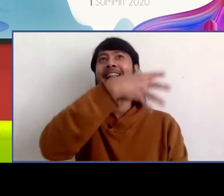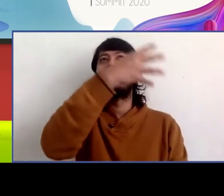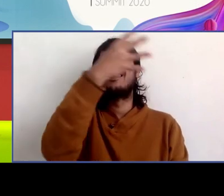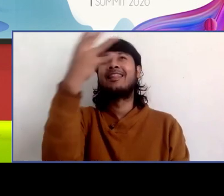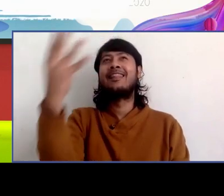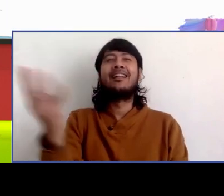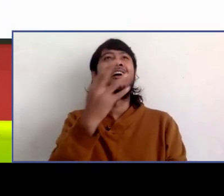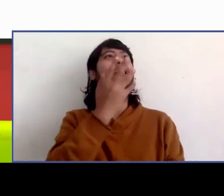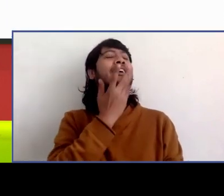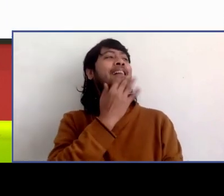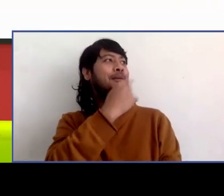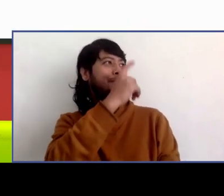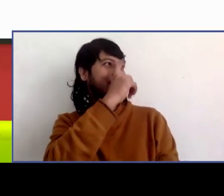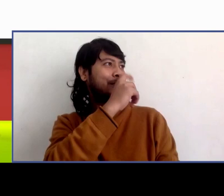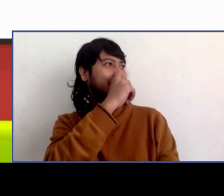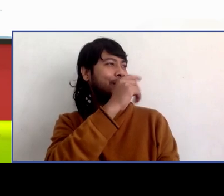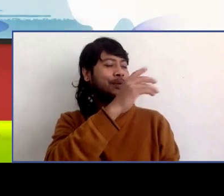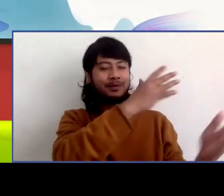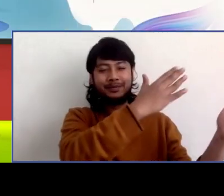leaves.